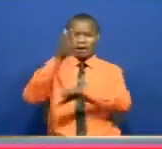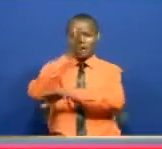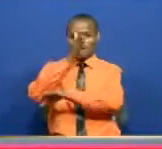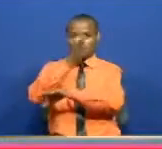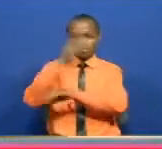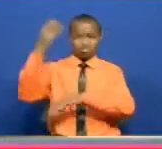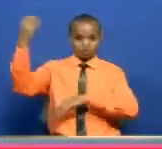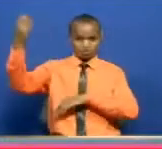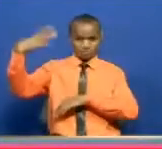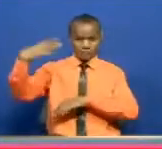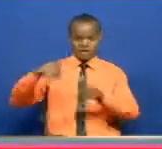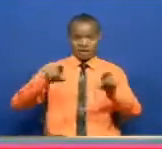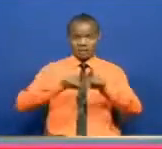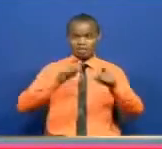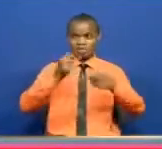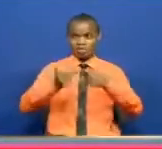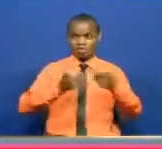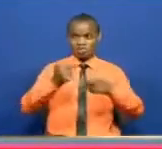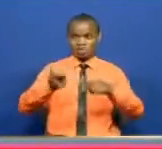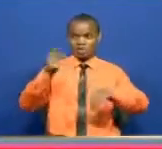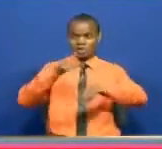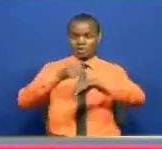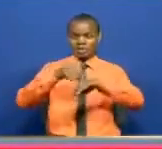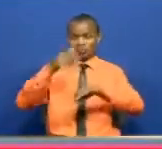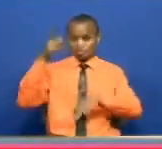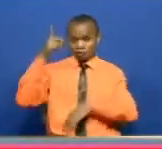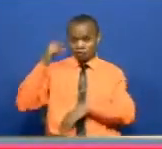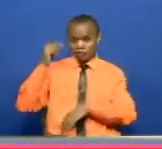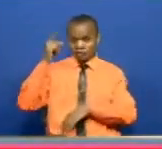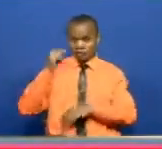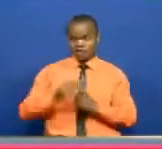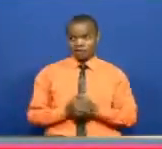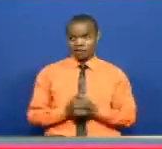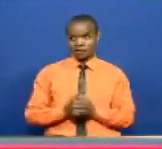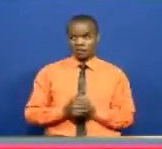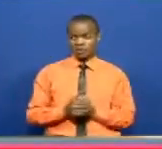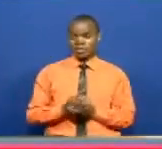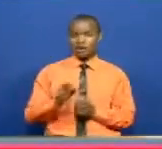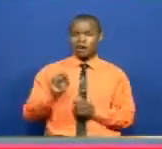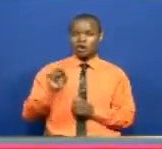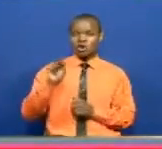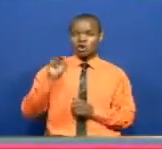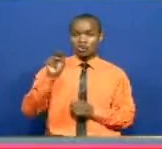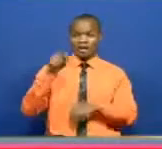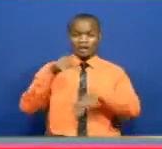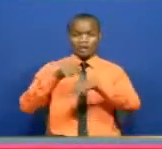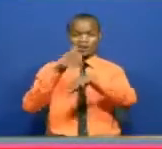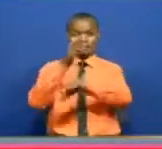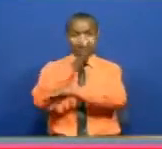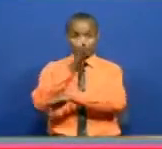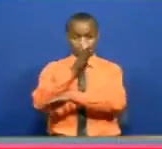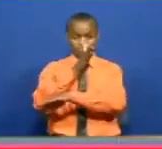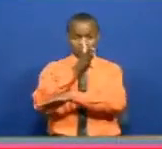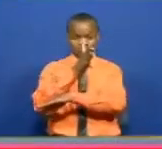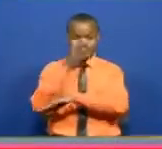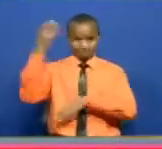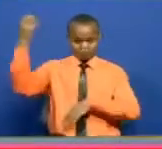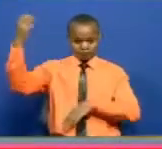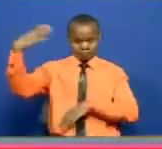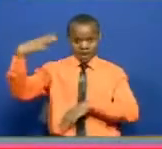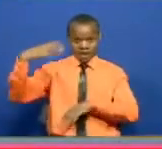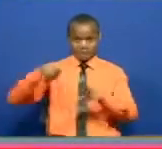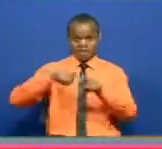Sunny conditions will also continue at the coastal strip. The northern parts of the country will mainly experience sunny intervals. The Lake